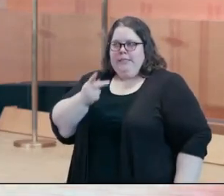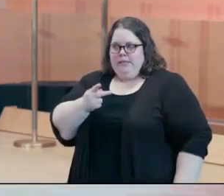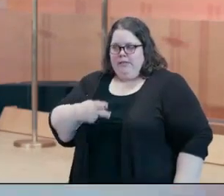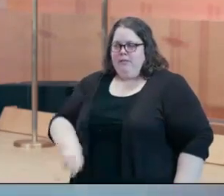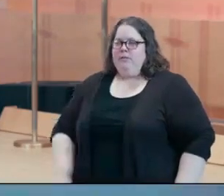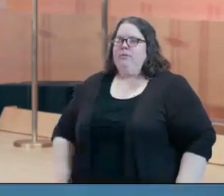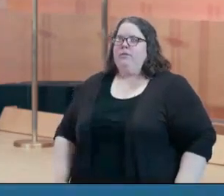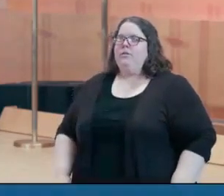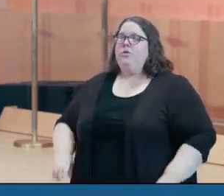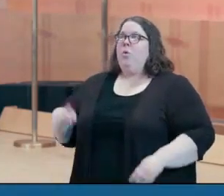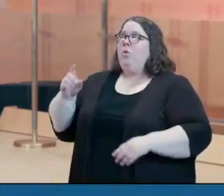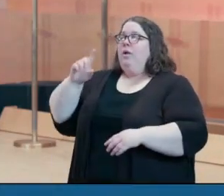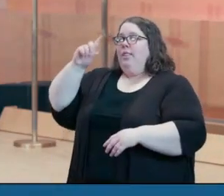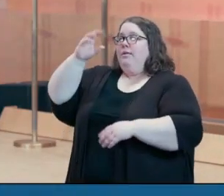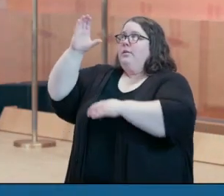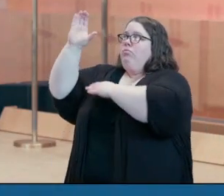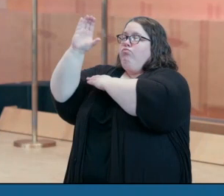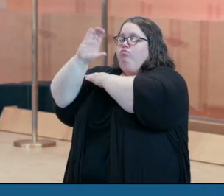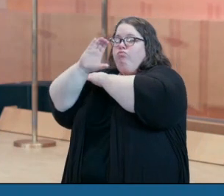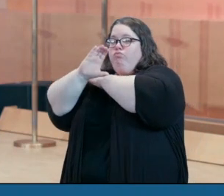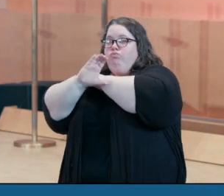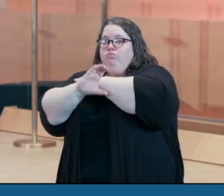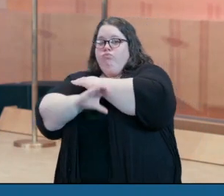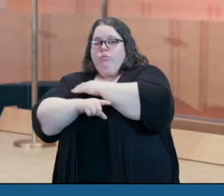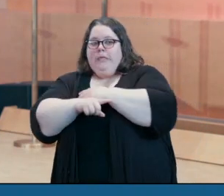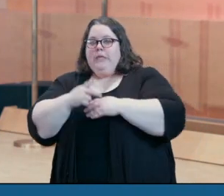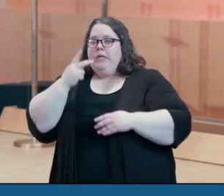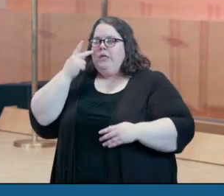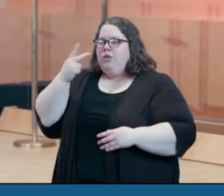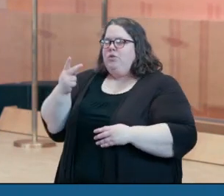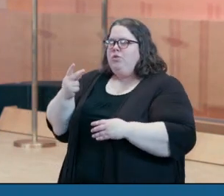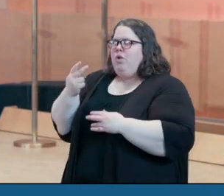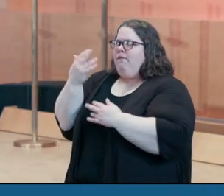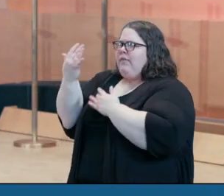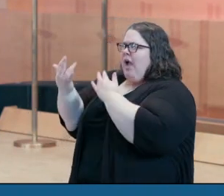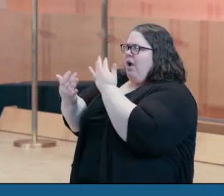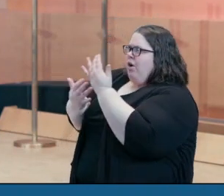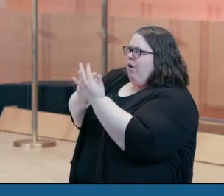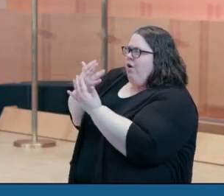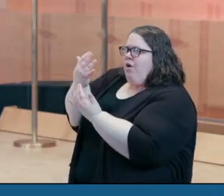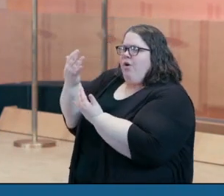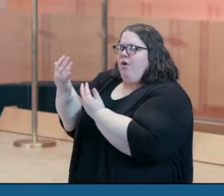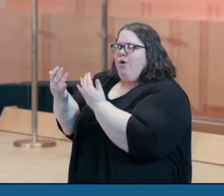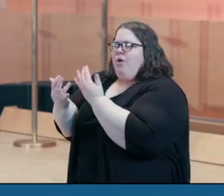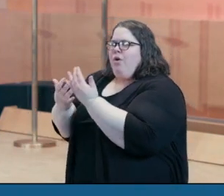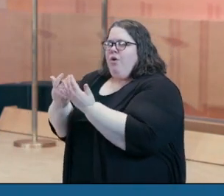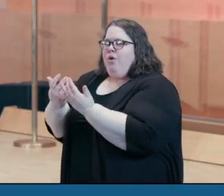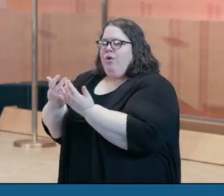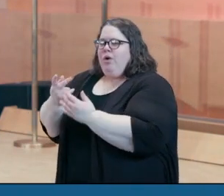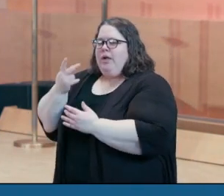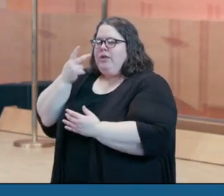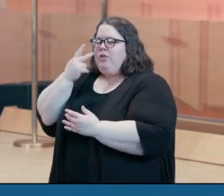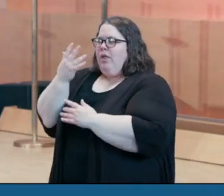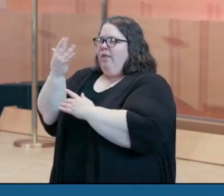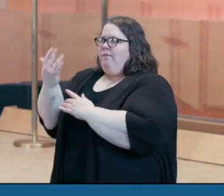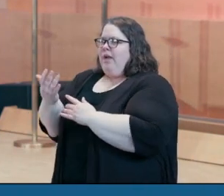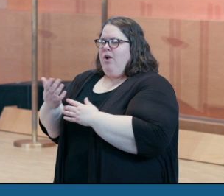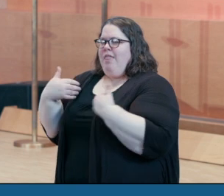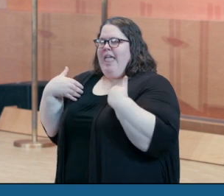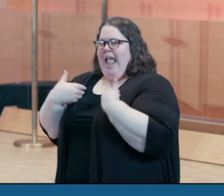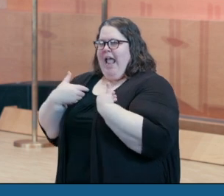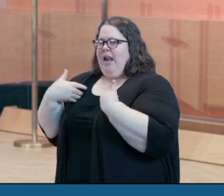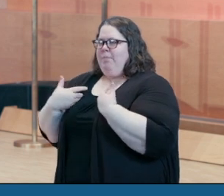the sun went down and darkness fell, Abram saw a smoking fire pot and a flaming torch pass between the halves of